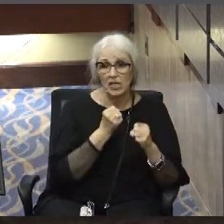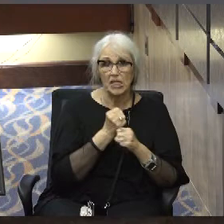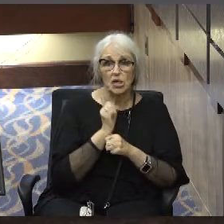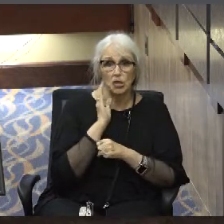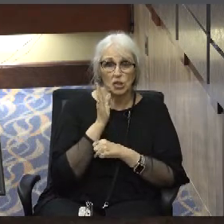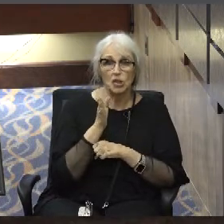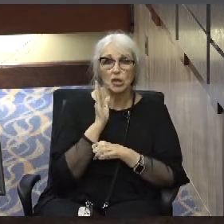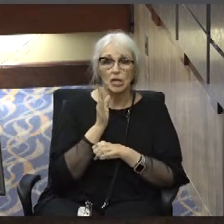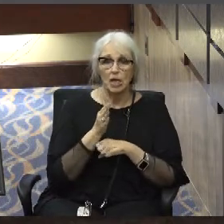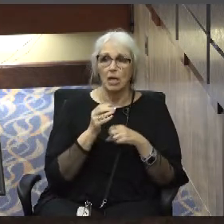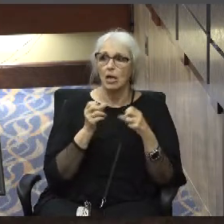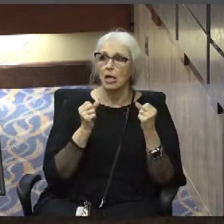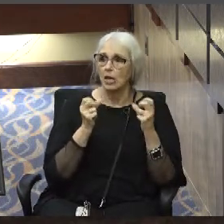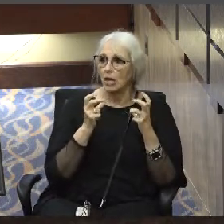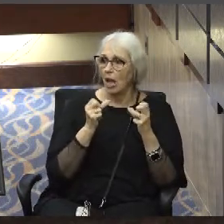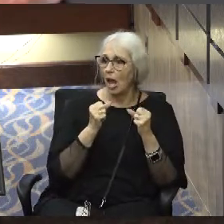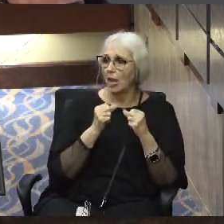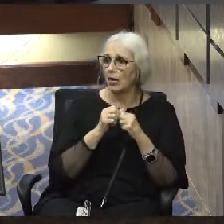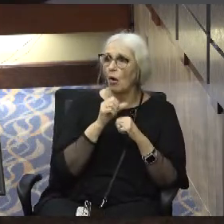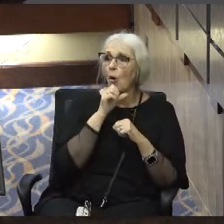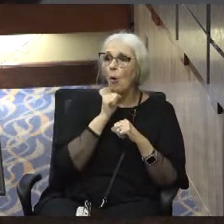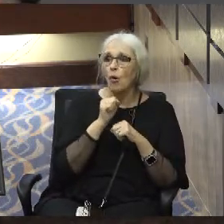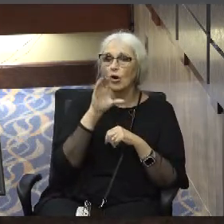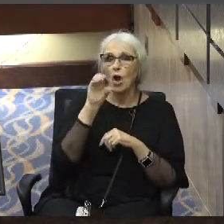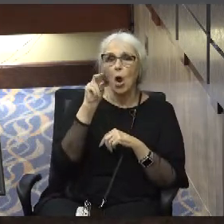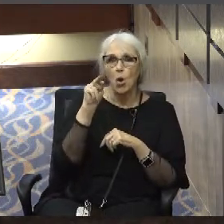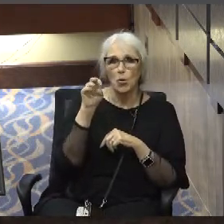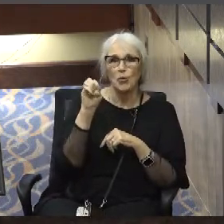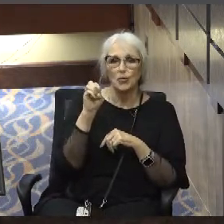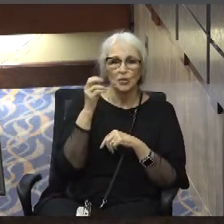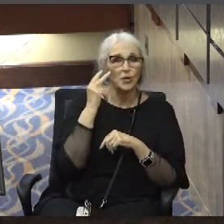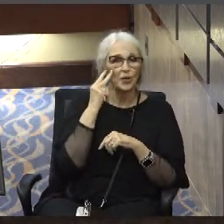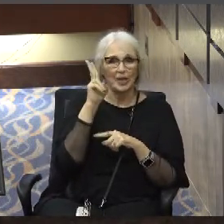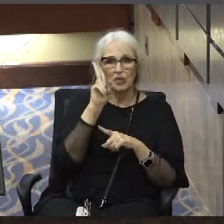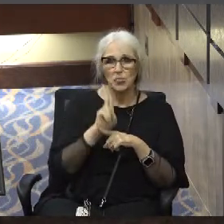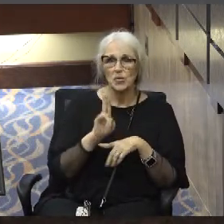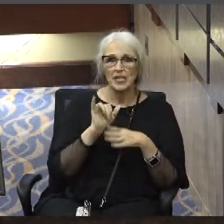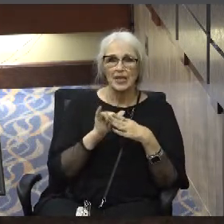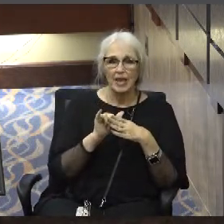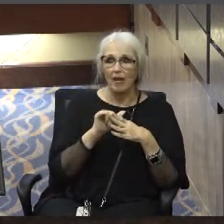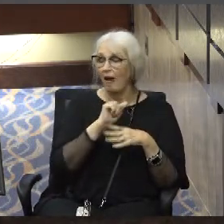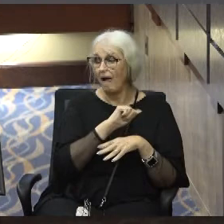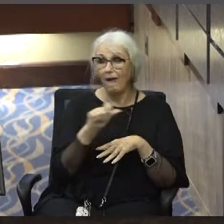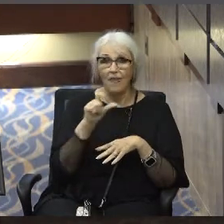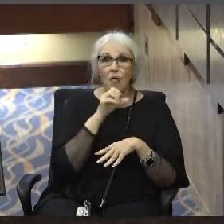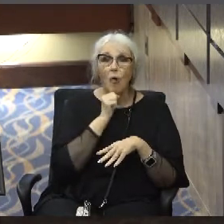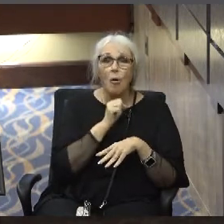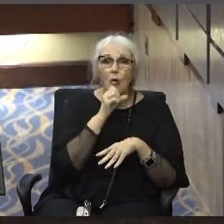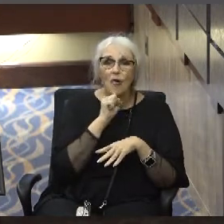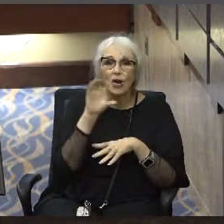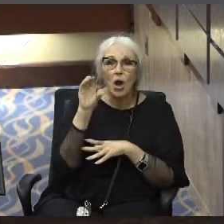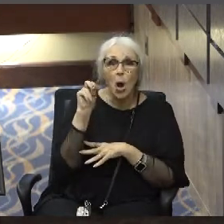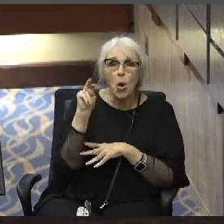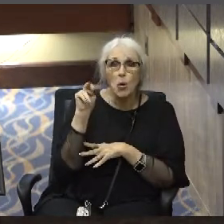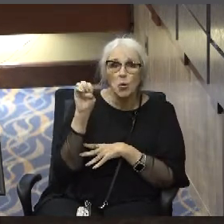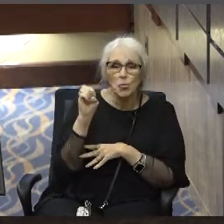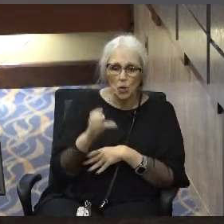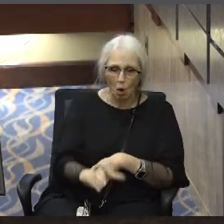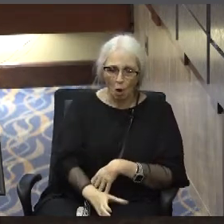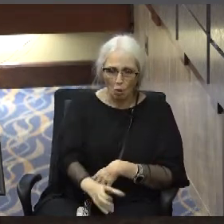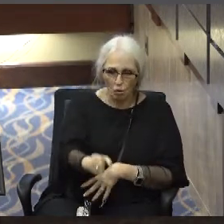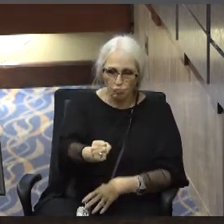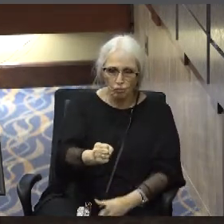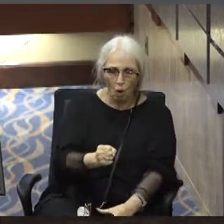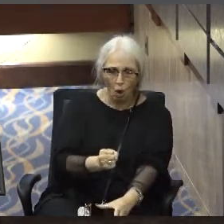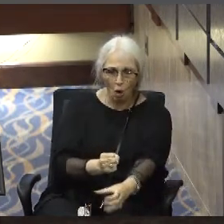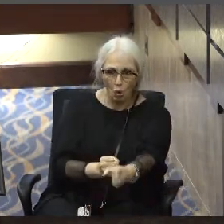A lot of orange cones, and the Trib had a good article a couple of weeks ago about all the orange cones downtown, how they're kind of keeping people